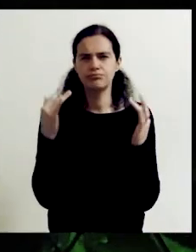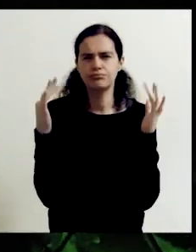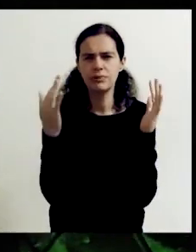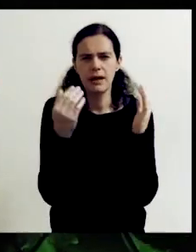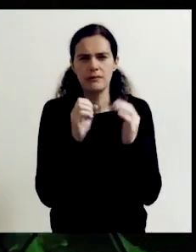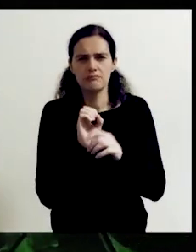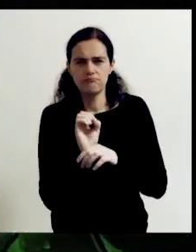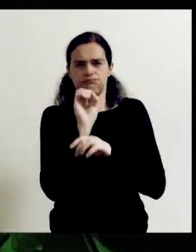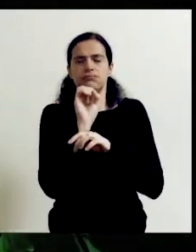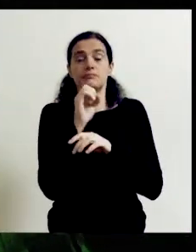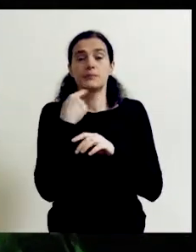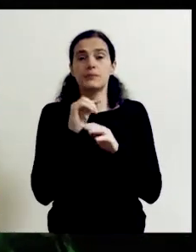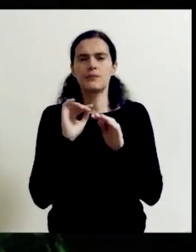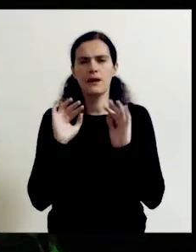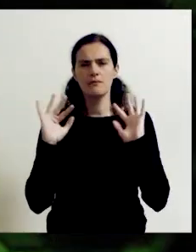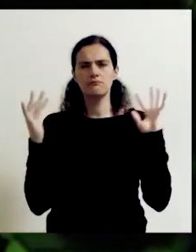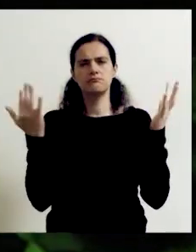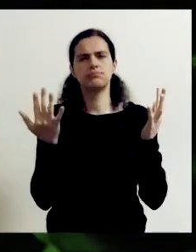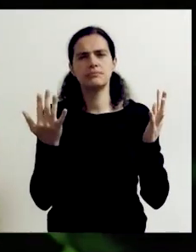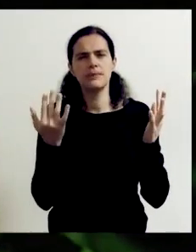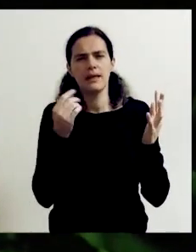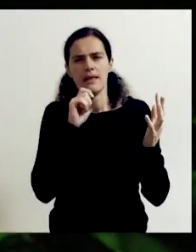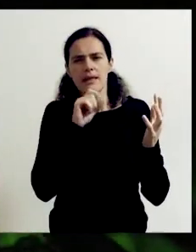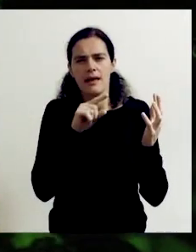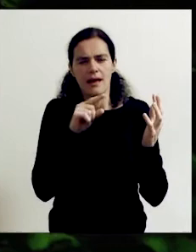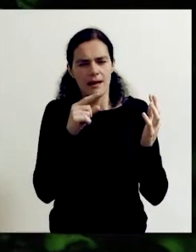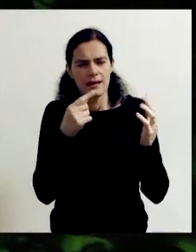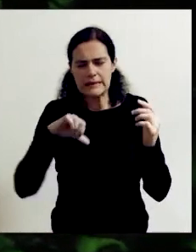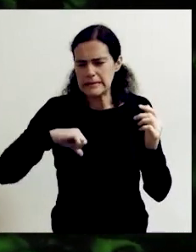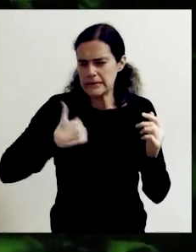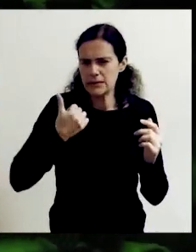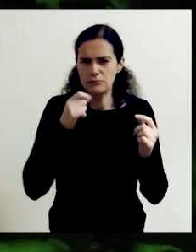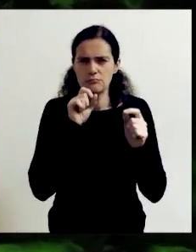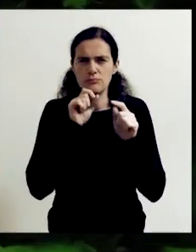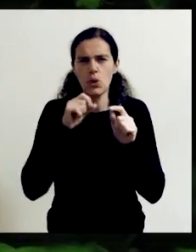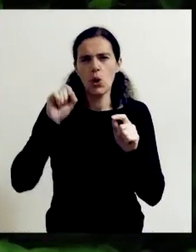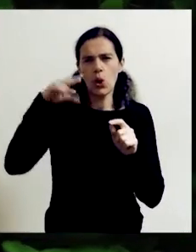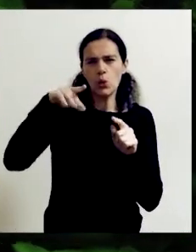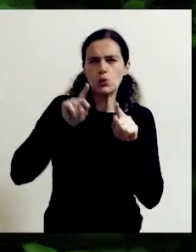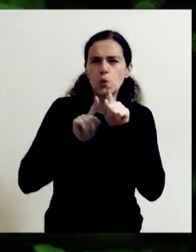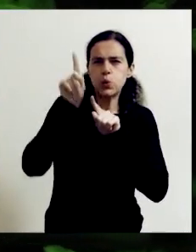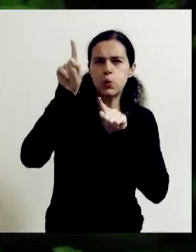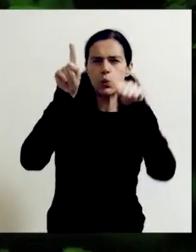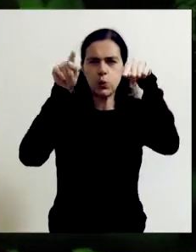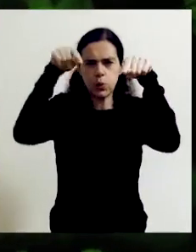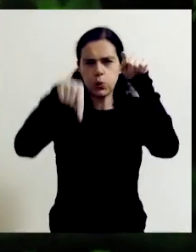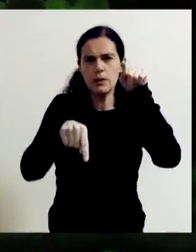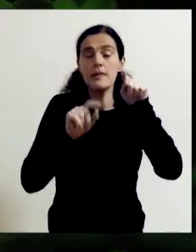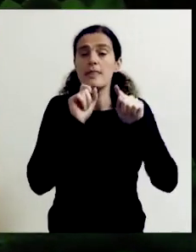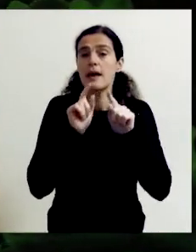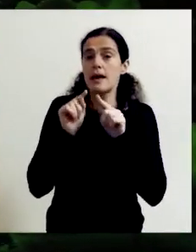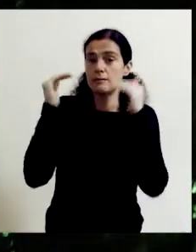these trees, surrounded by rays of green laser reaching to the